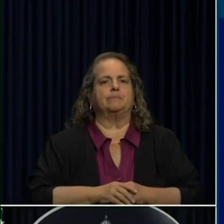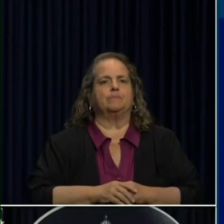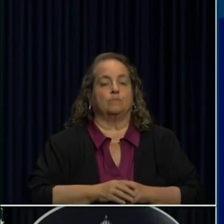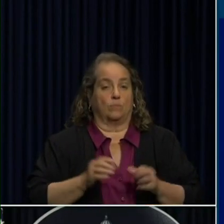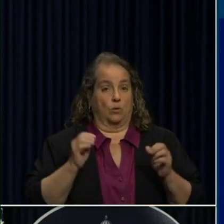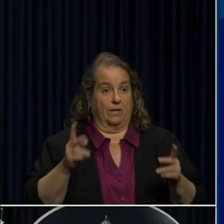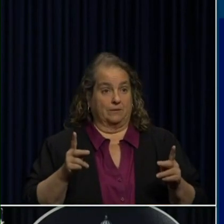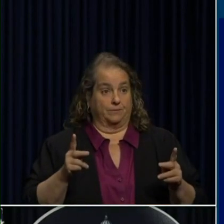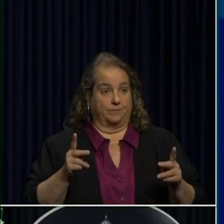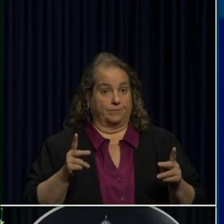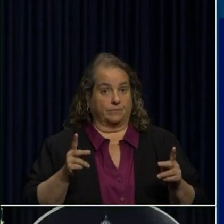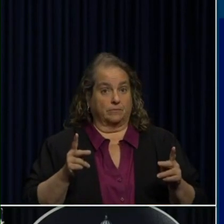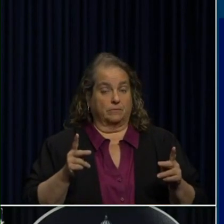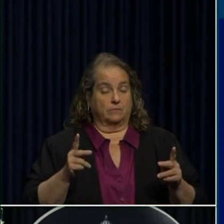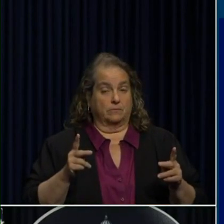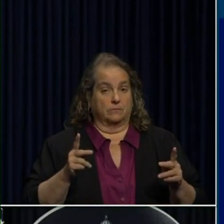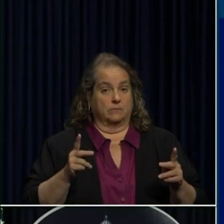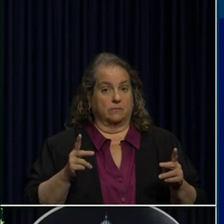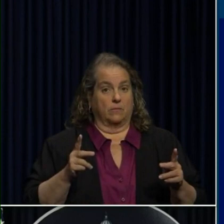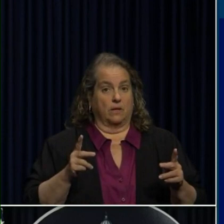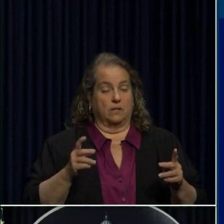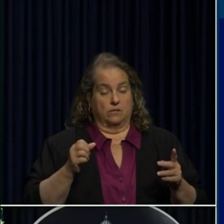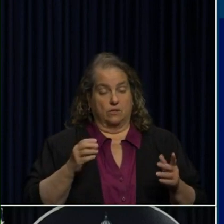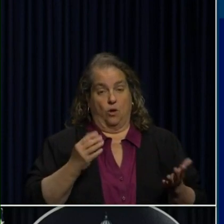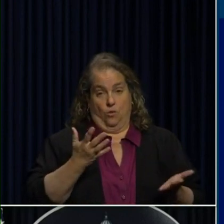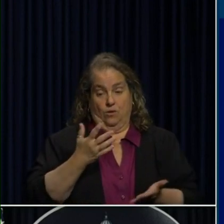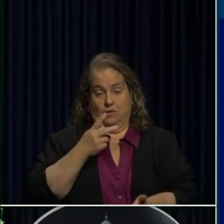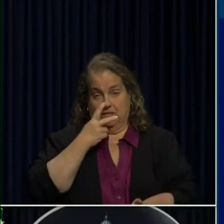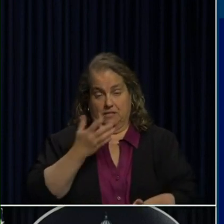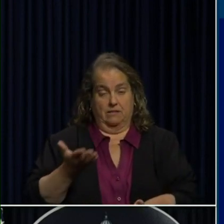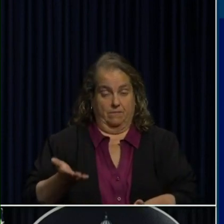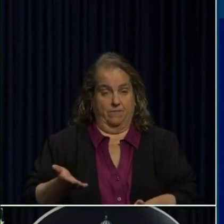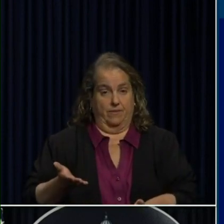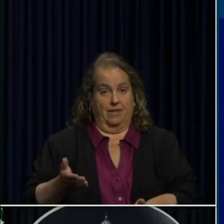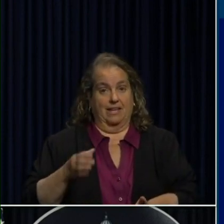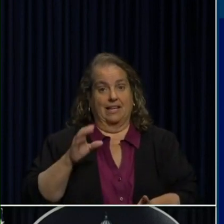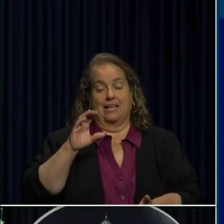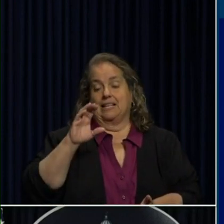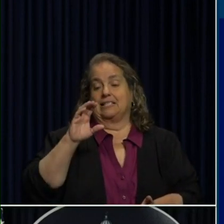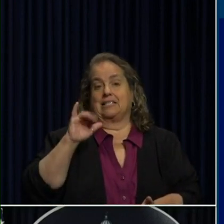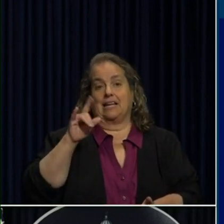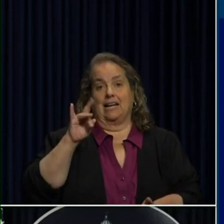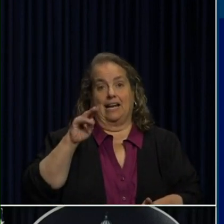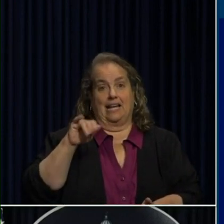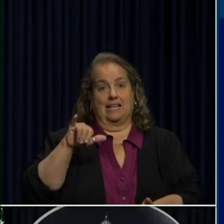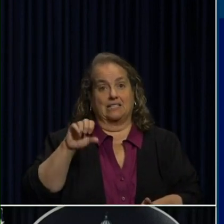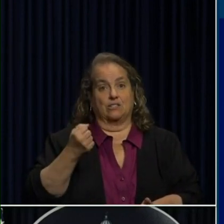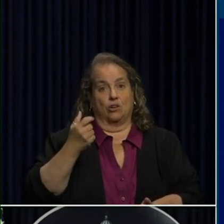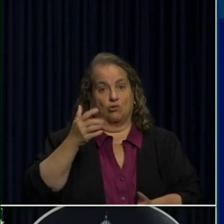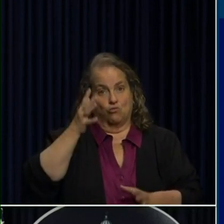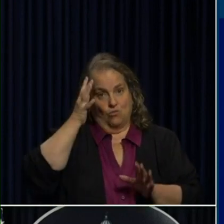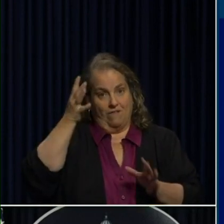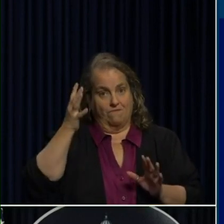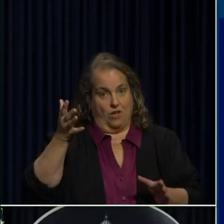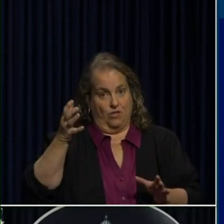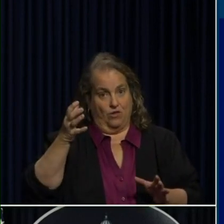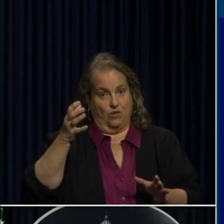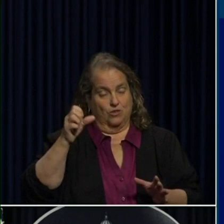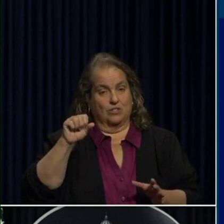All right, so this is Sydney's grandfather's 65th